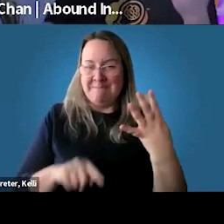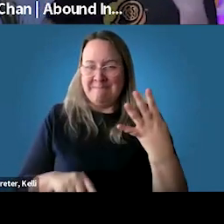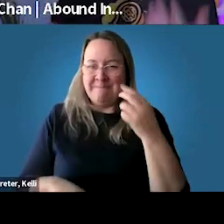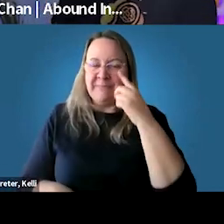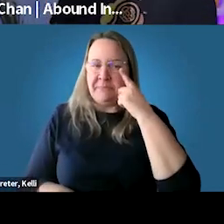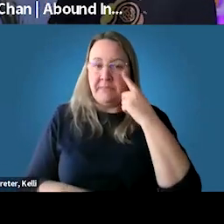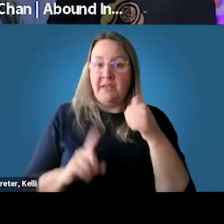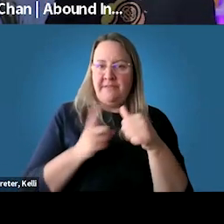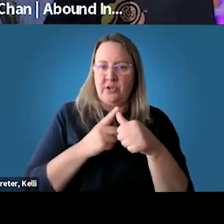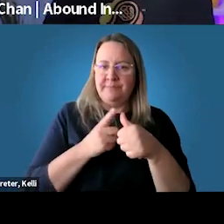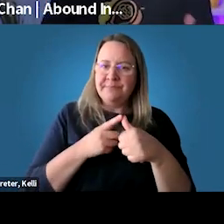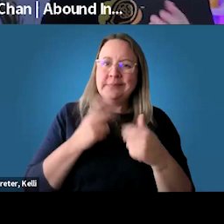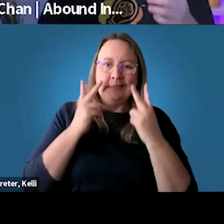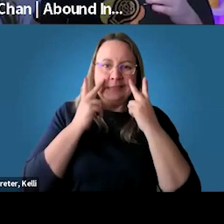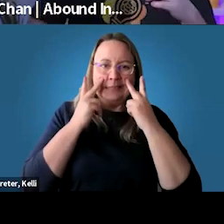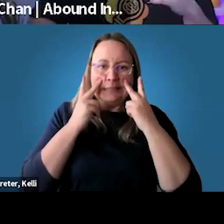the first thing is see.